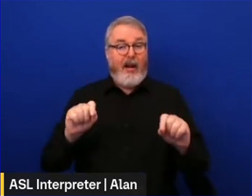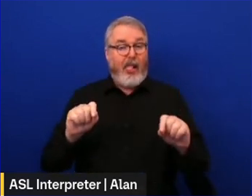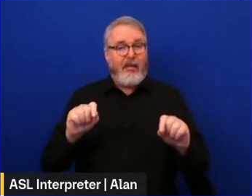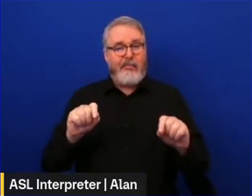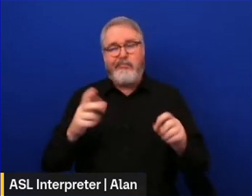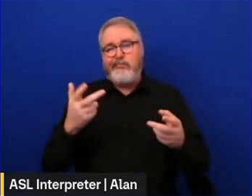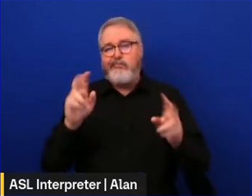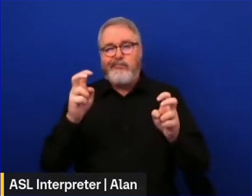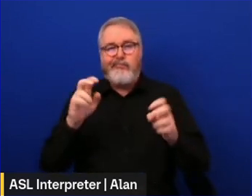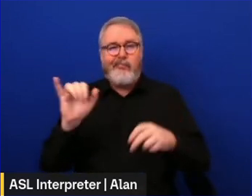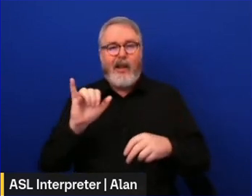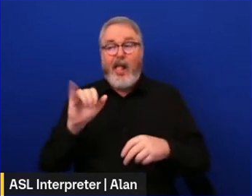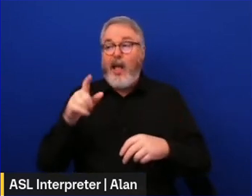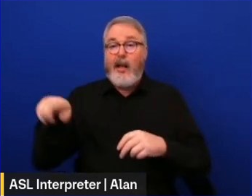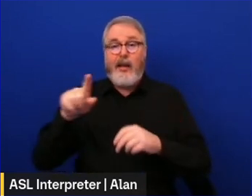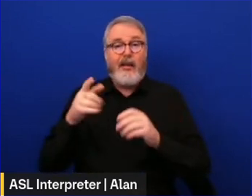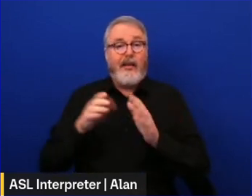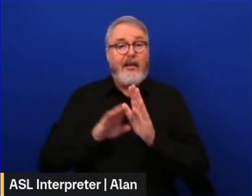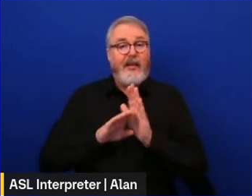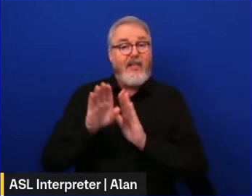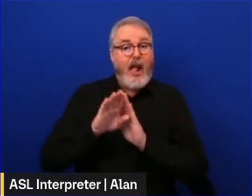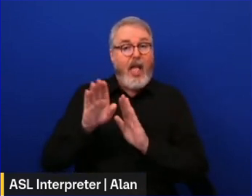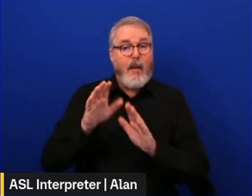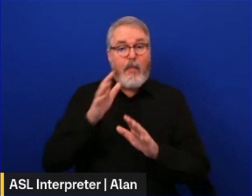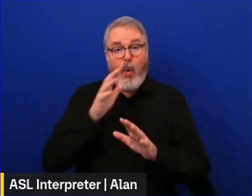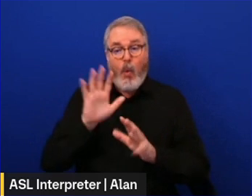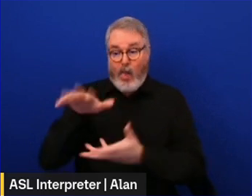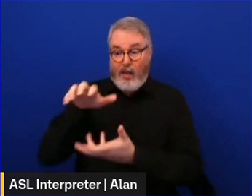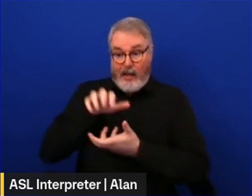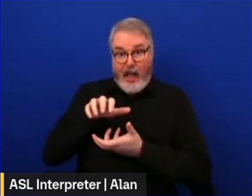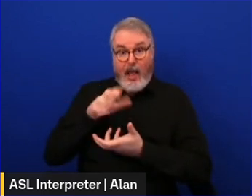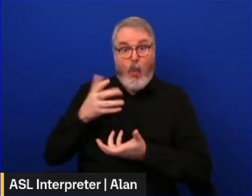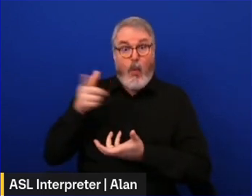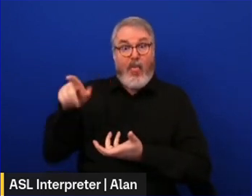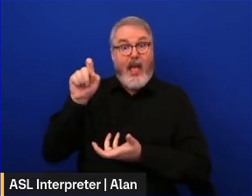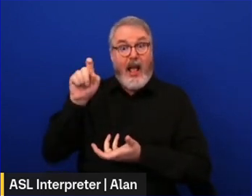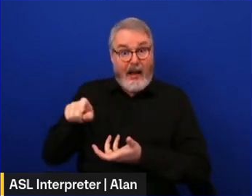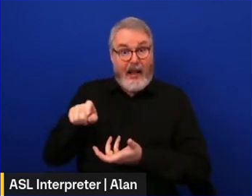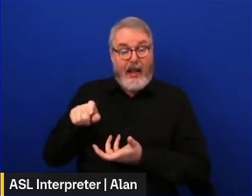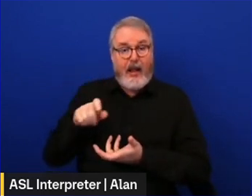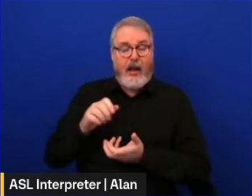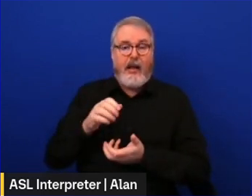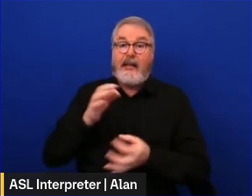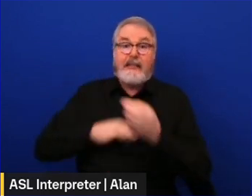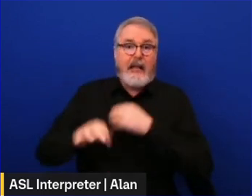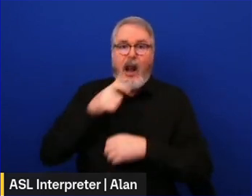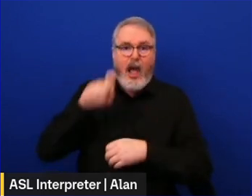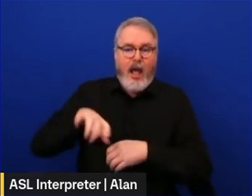such as developers get what they need without digging through layers of complexity.